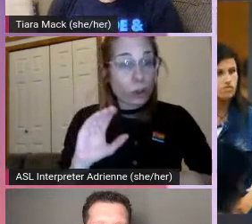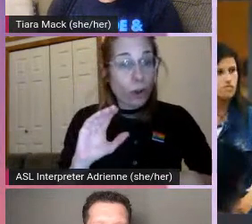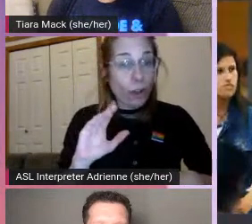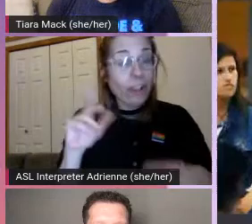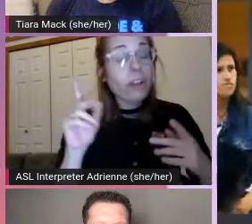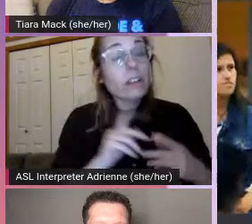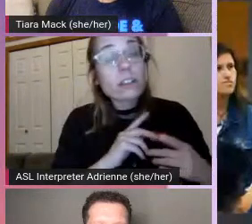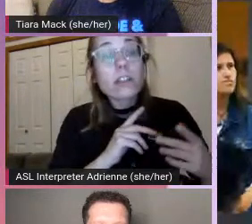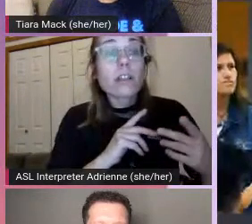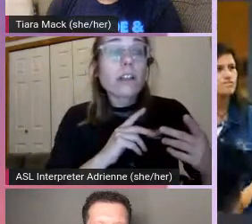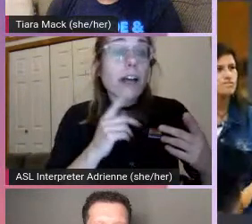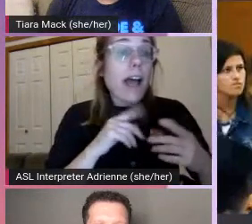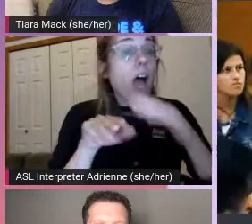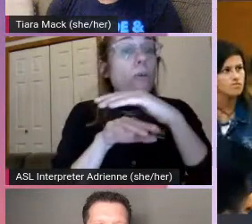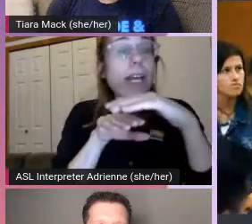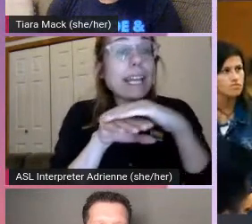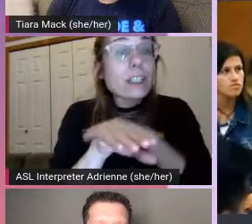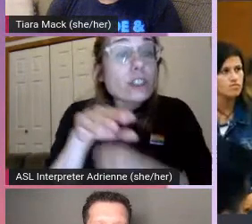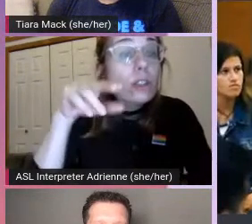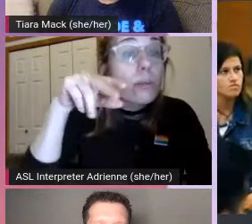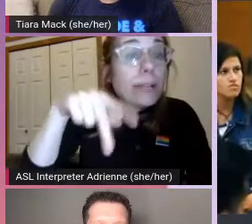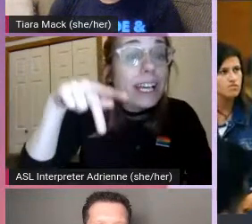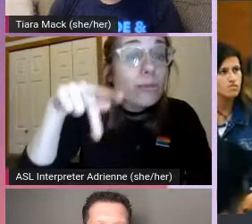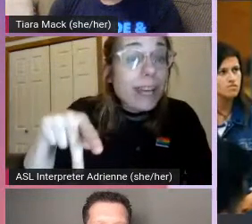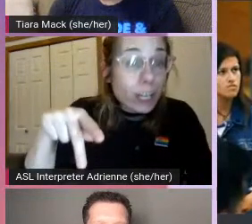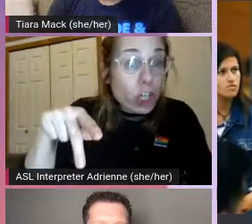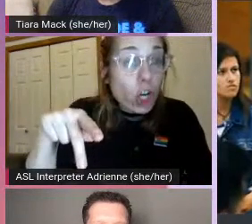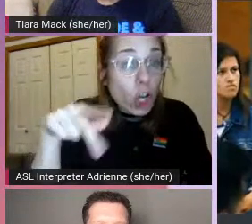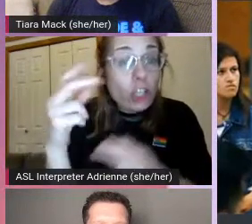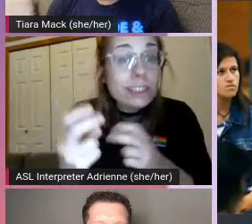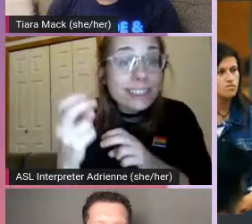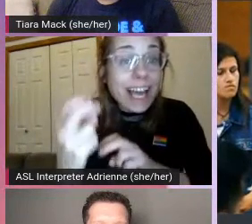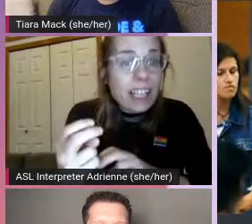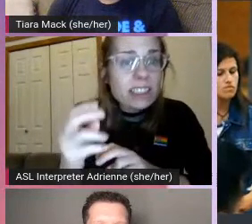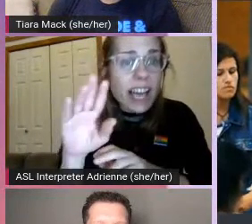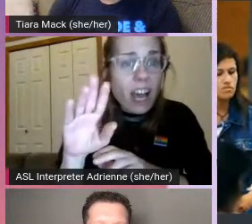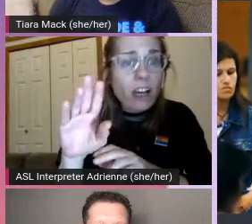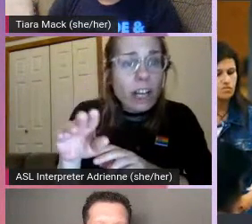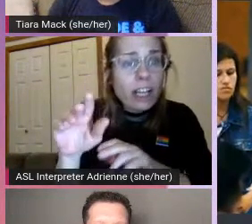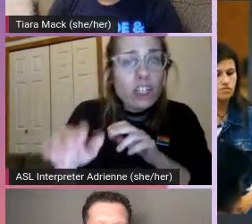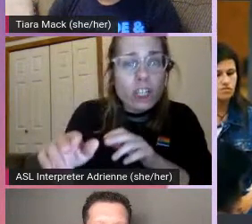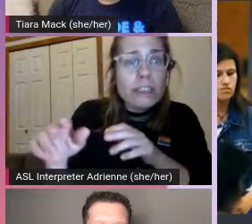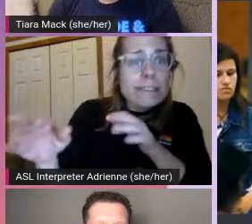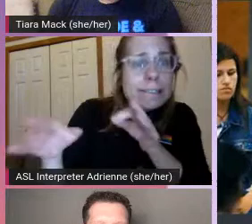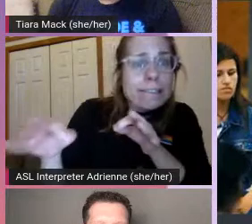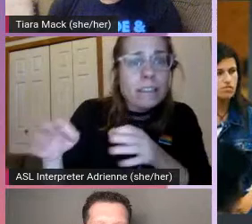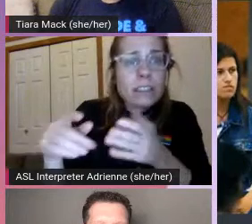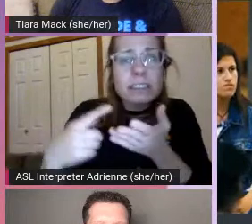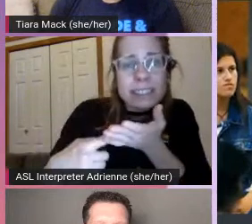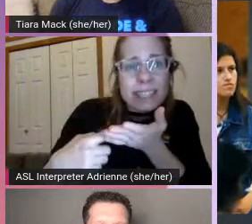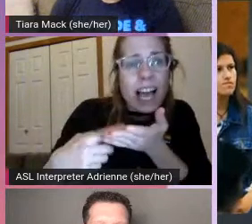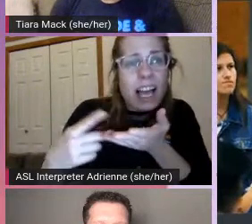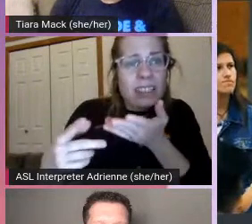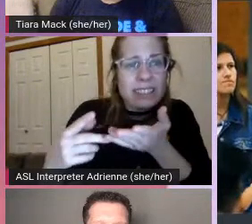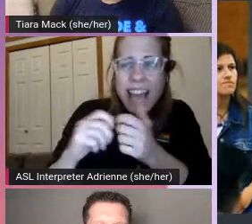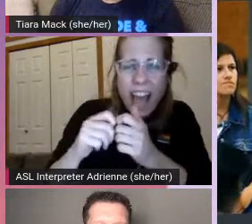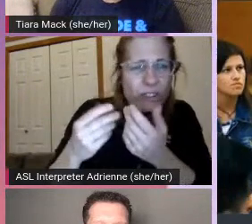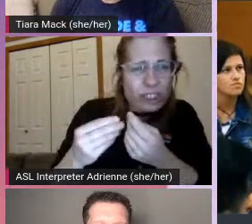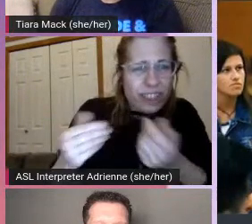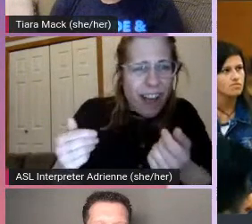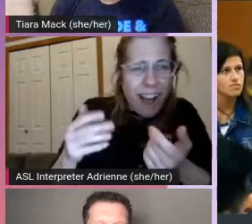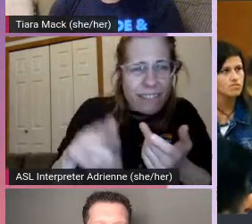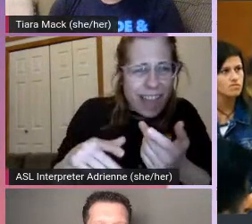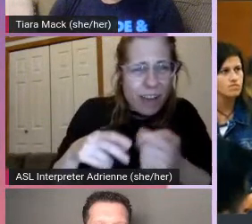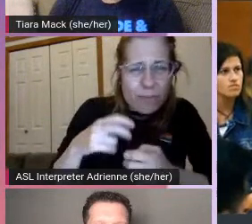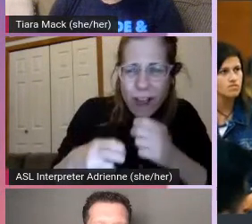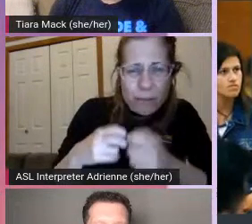conversation and was able to talk about the different options to manage the painful symptoms surrounding my menstrual cycle. And even as a queer person, it